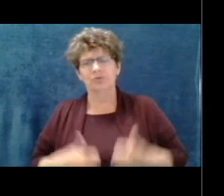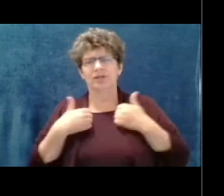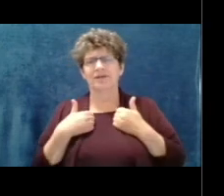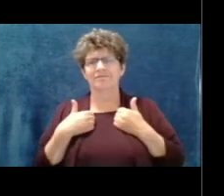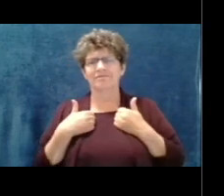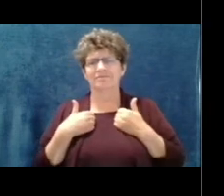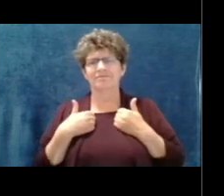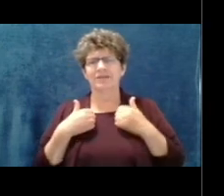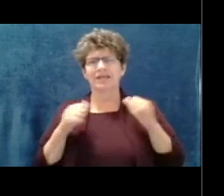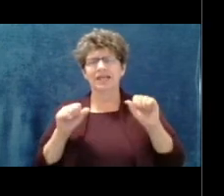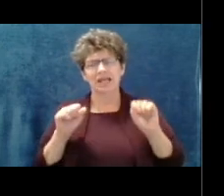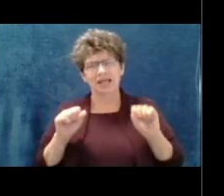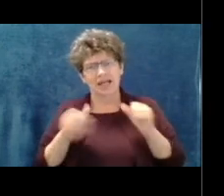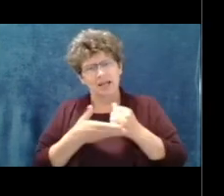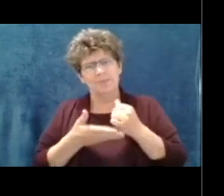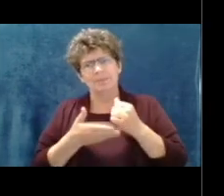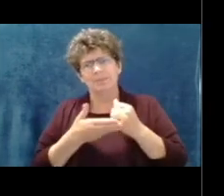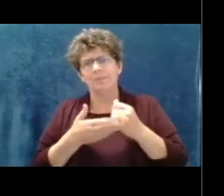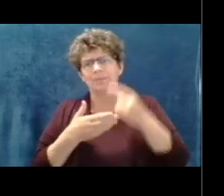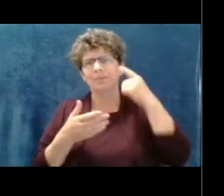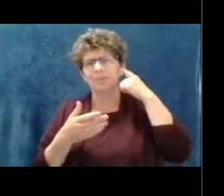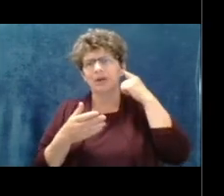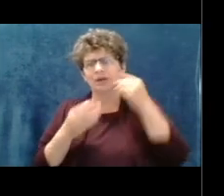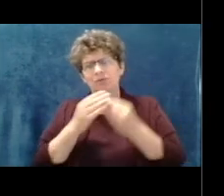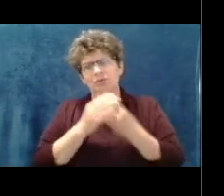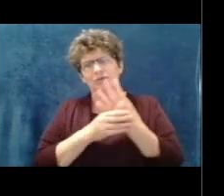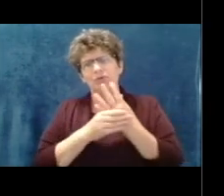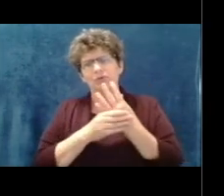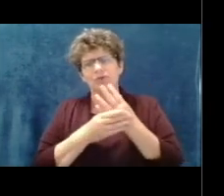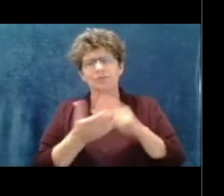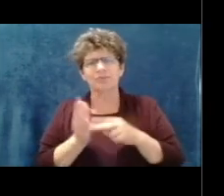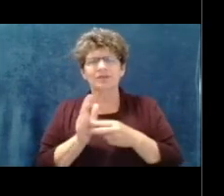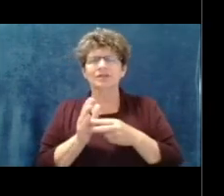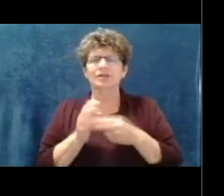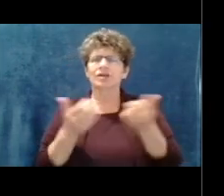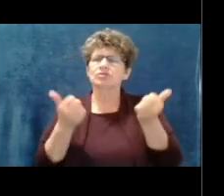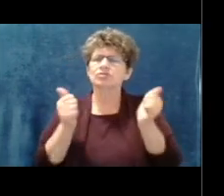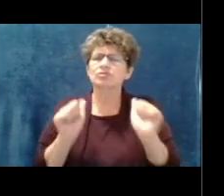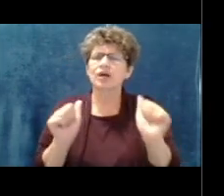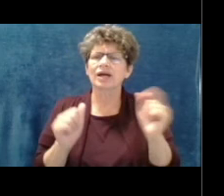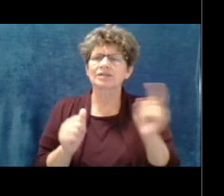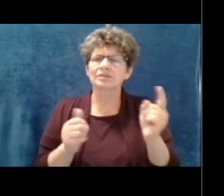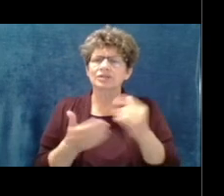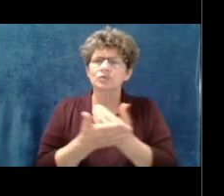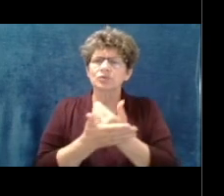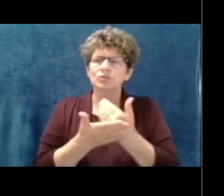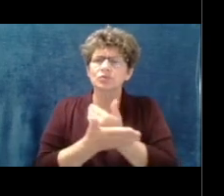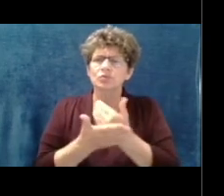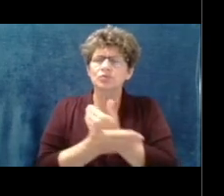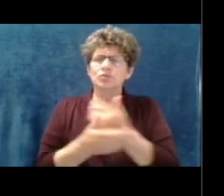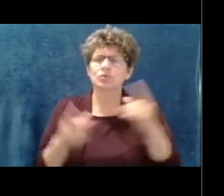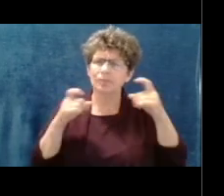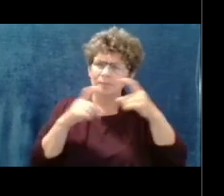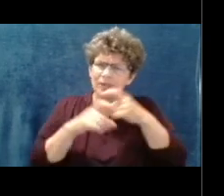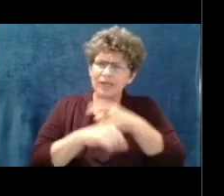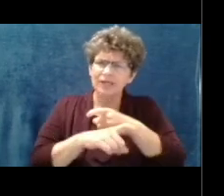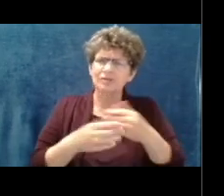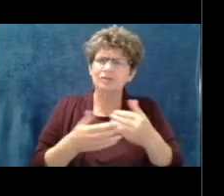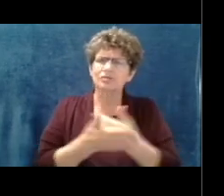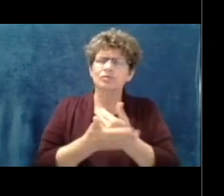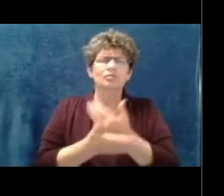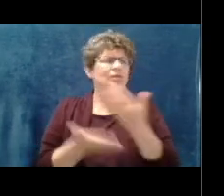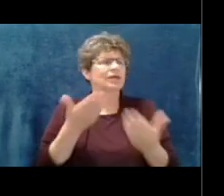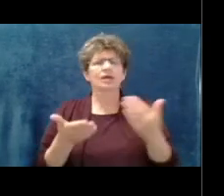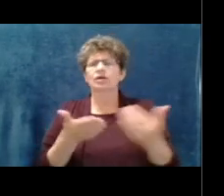again, I'm talking mostly about trying something new, trying something complex, something novel, try to learn a new language,